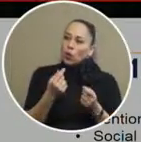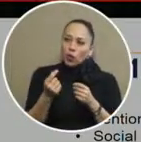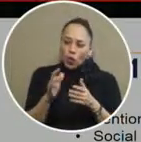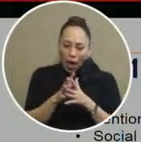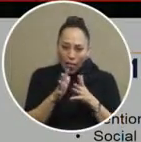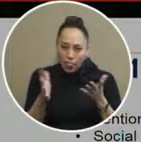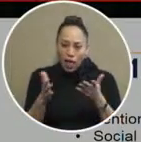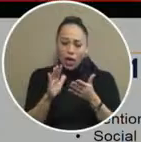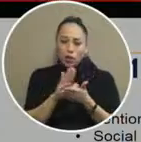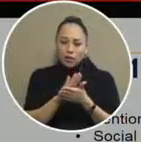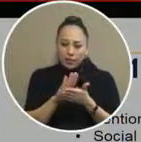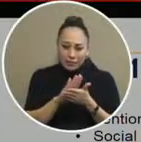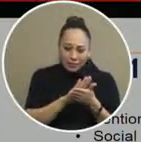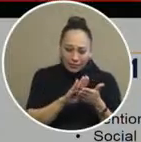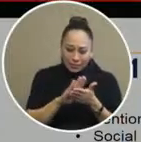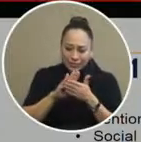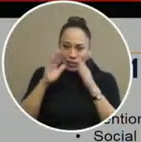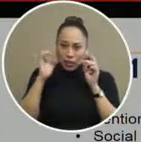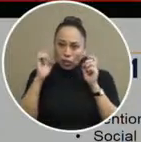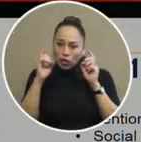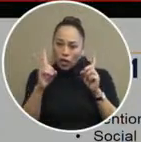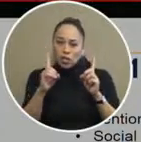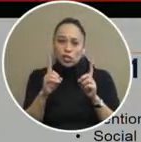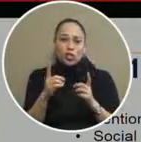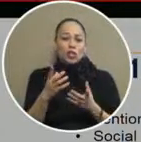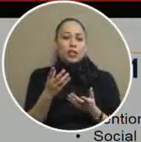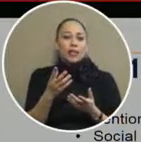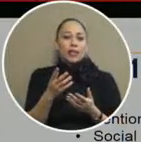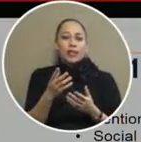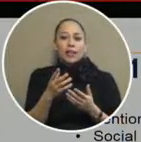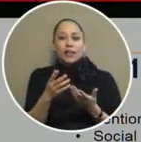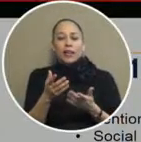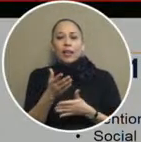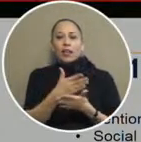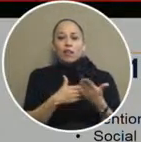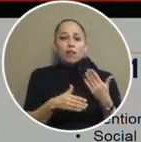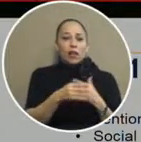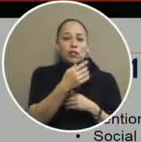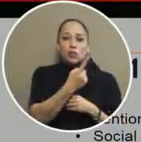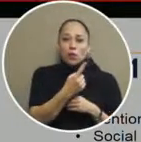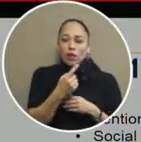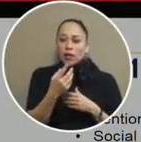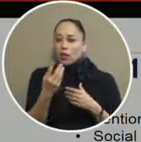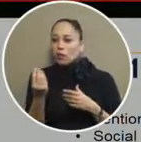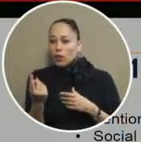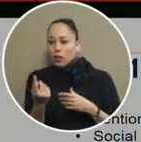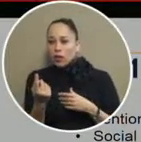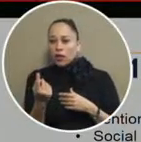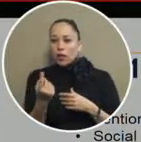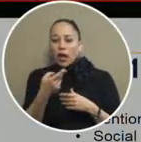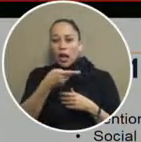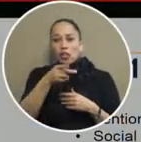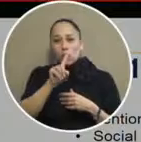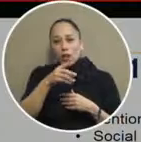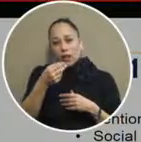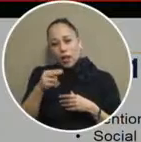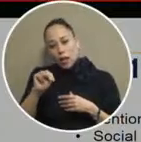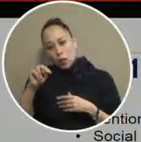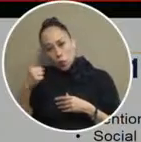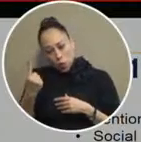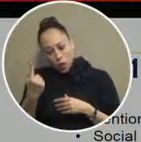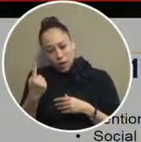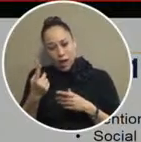of this hygiene education in the area of the H1N1. And one thing to remember is